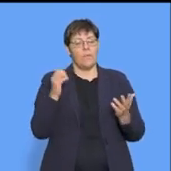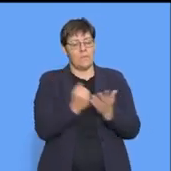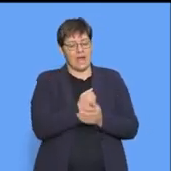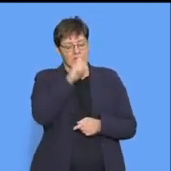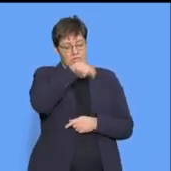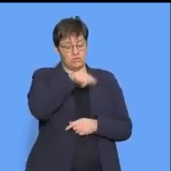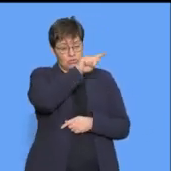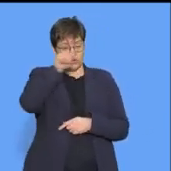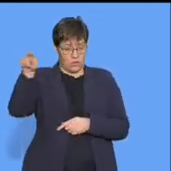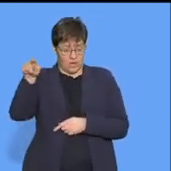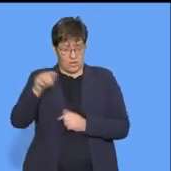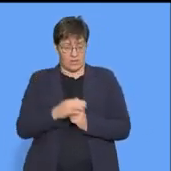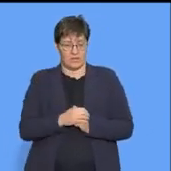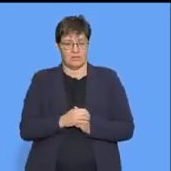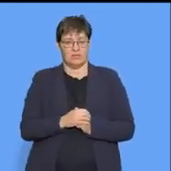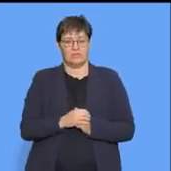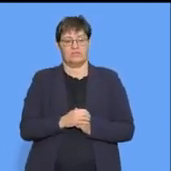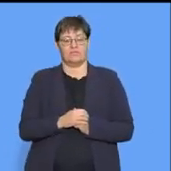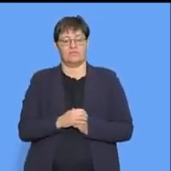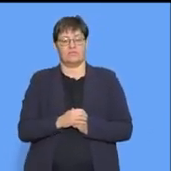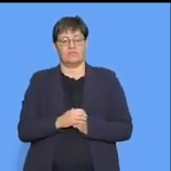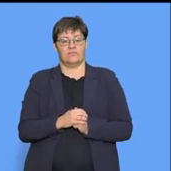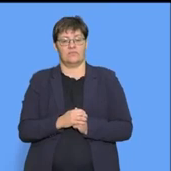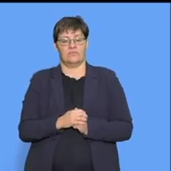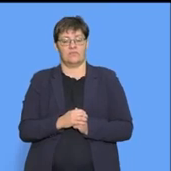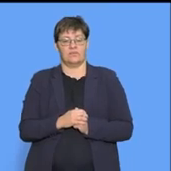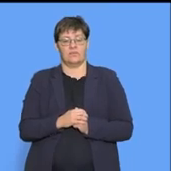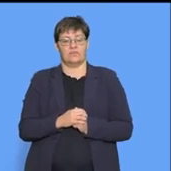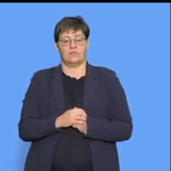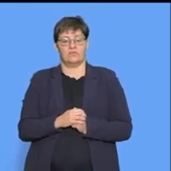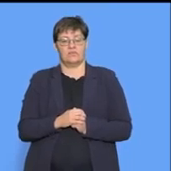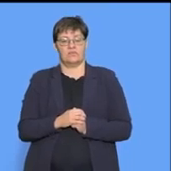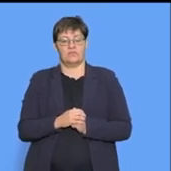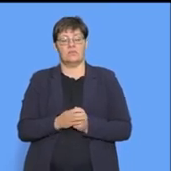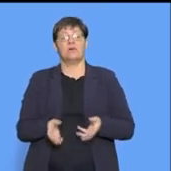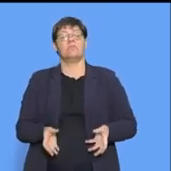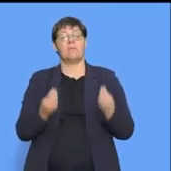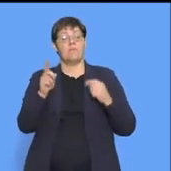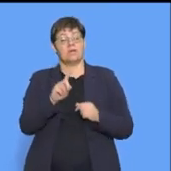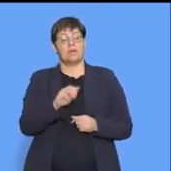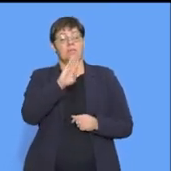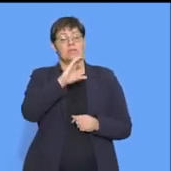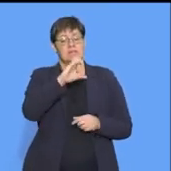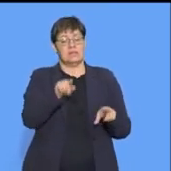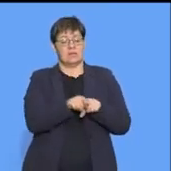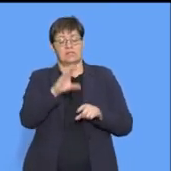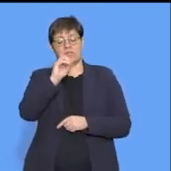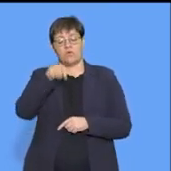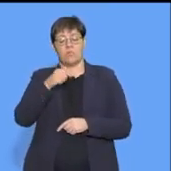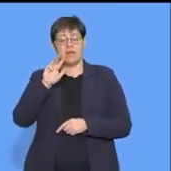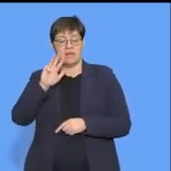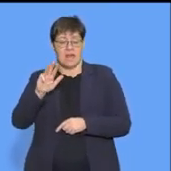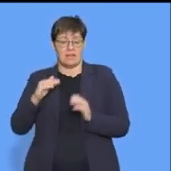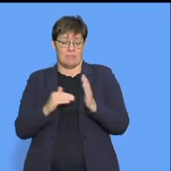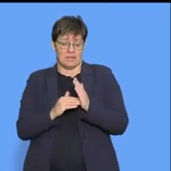obviously not the correct answer yet. We're going to take the square root of that. And so we take the square root of that, and then we end up with